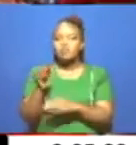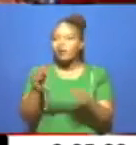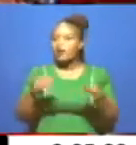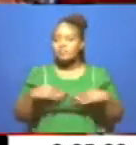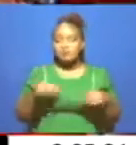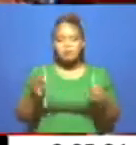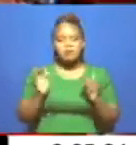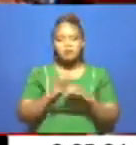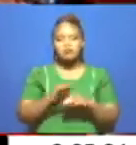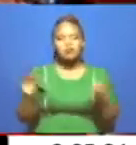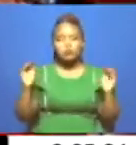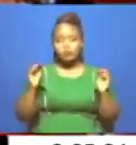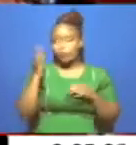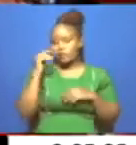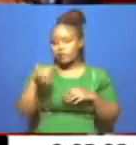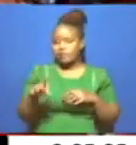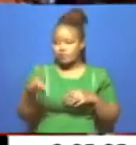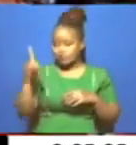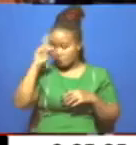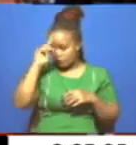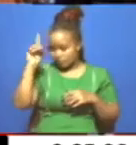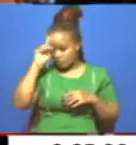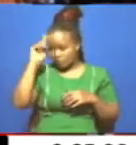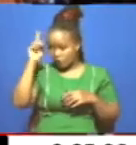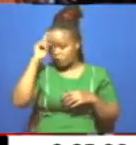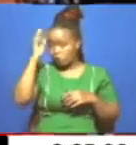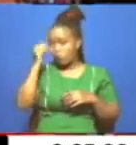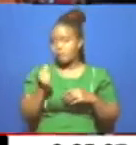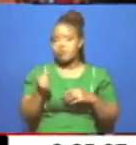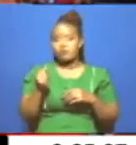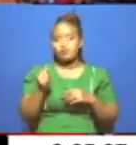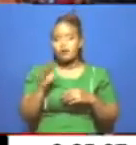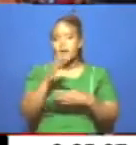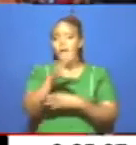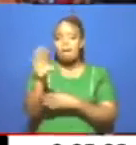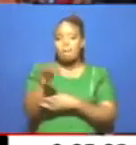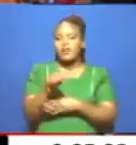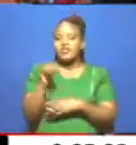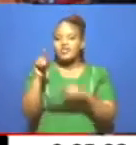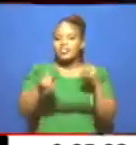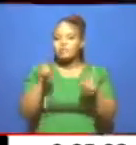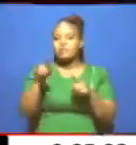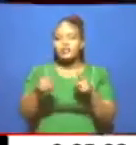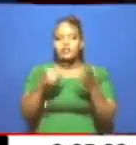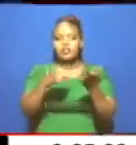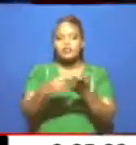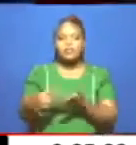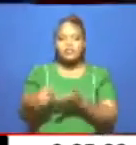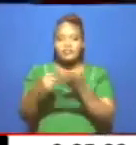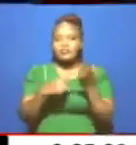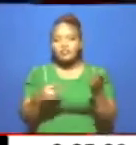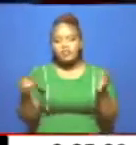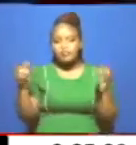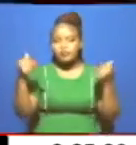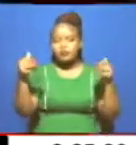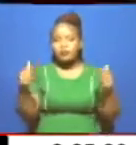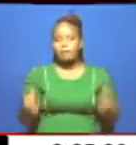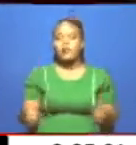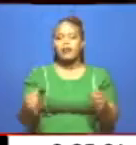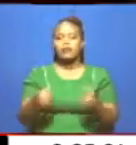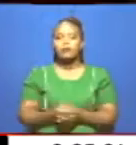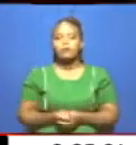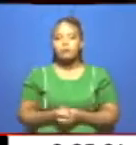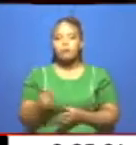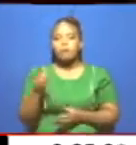preemptive and speculative since the budget estimates had not been discussed in the House. Let's just remove this from